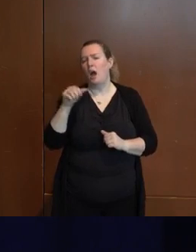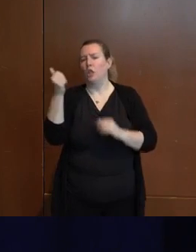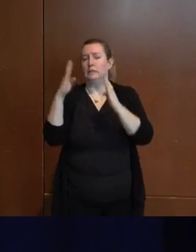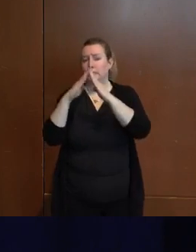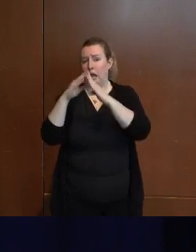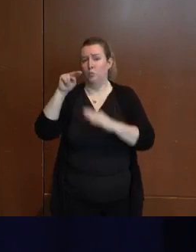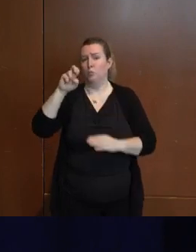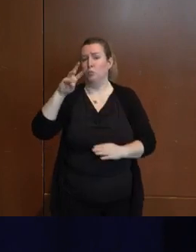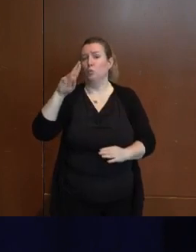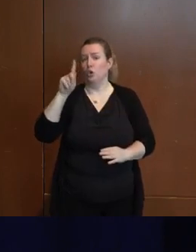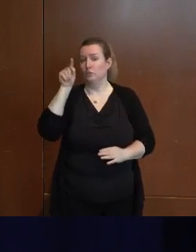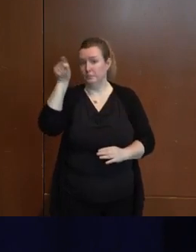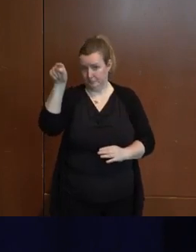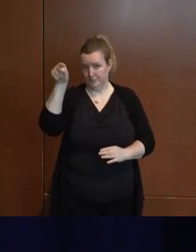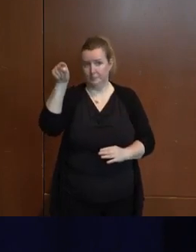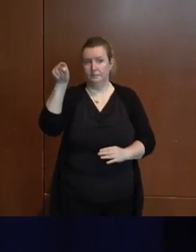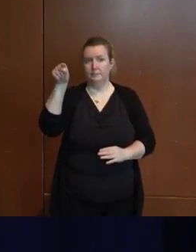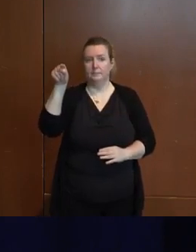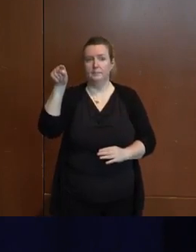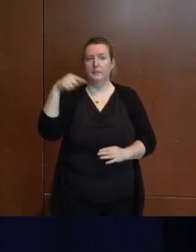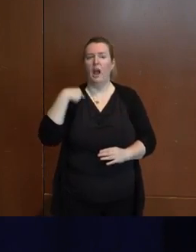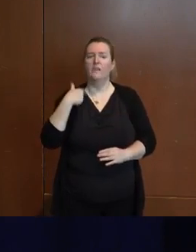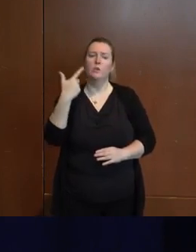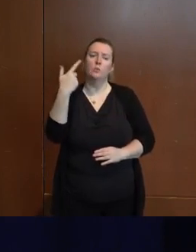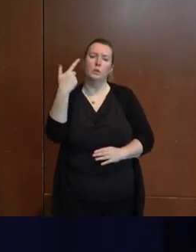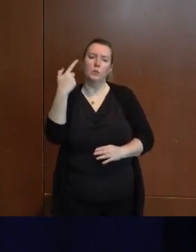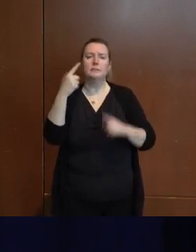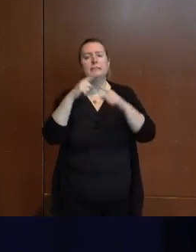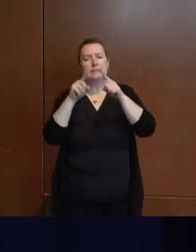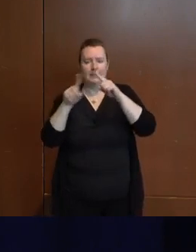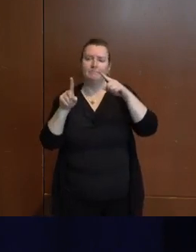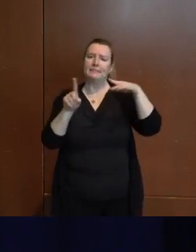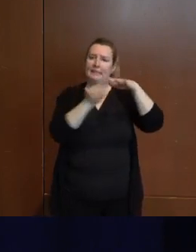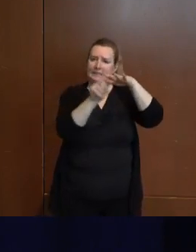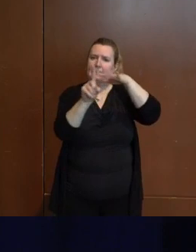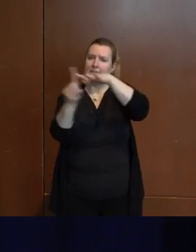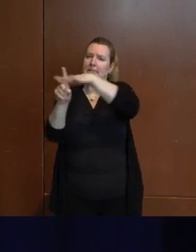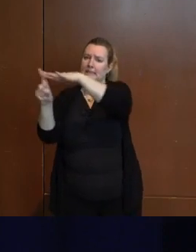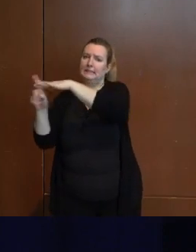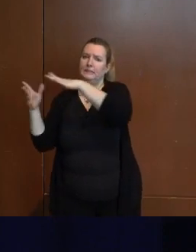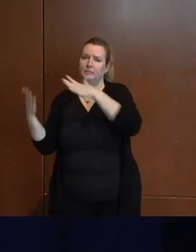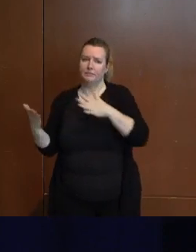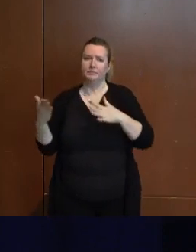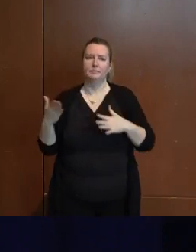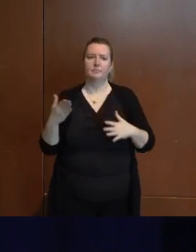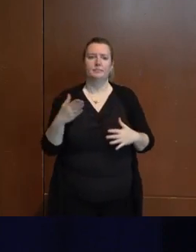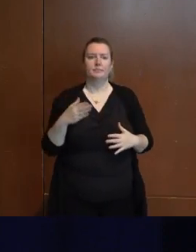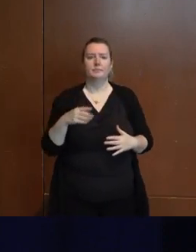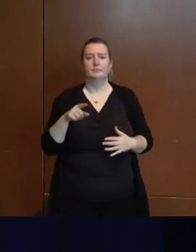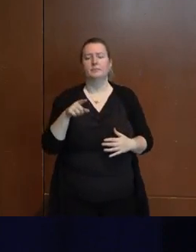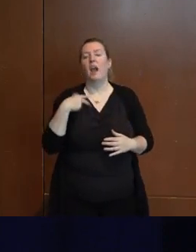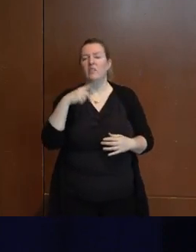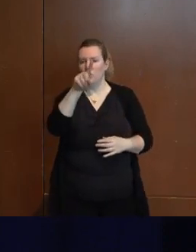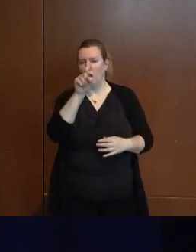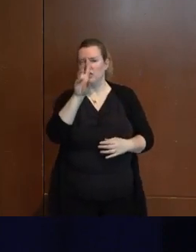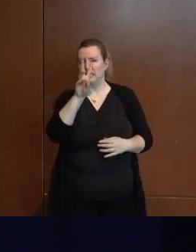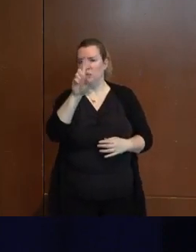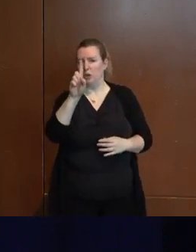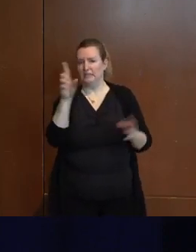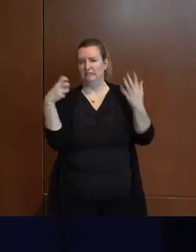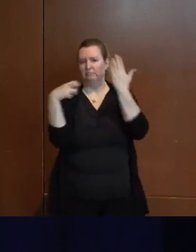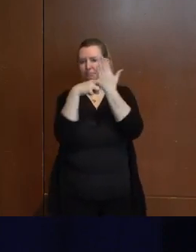separate incidents, they wrote 161 summonses. They closed 15 businesses. I